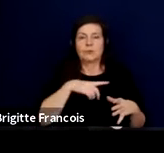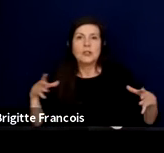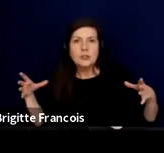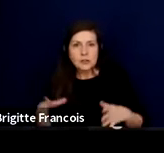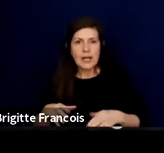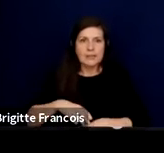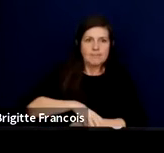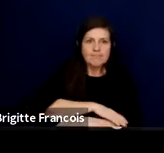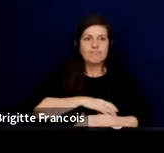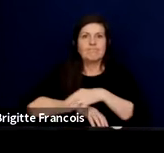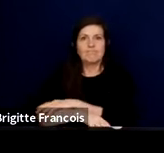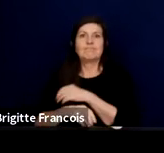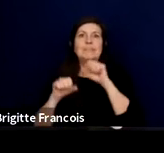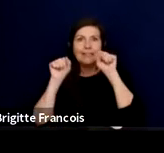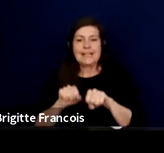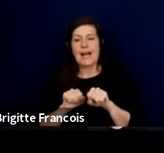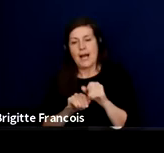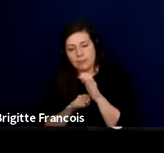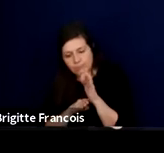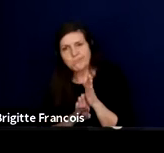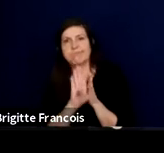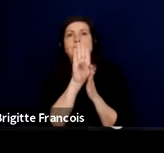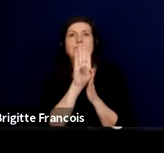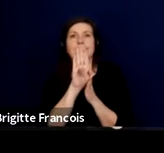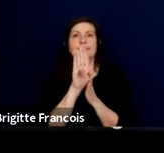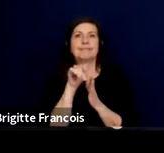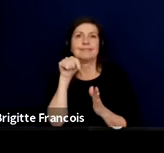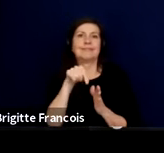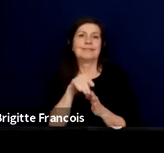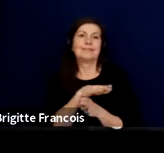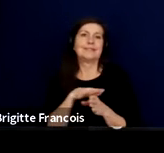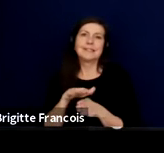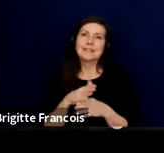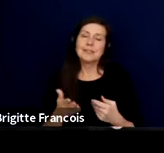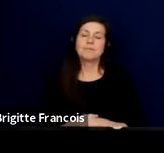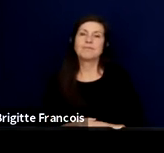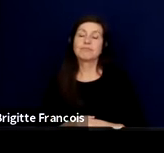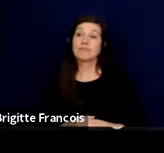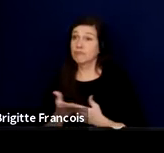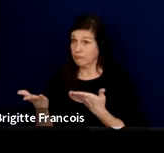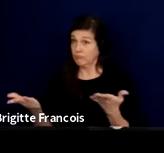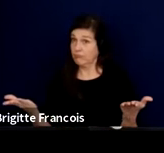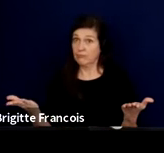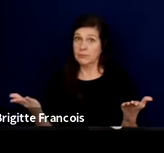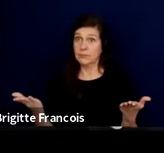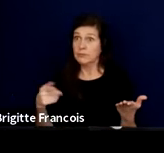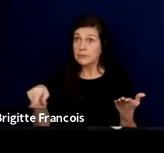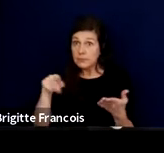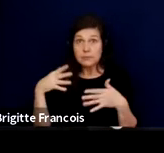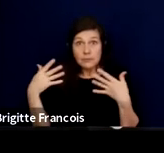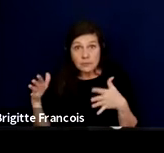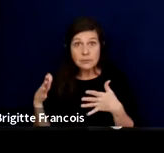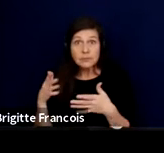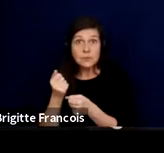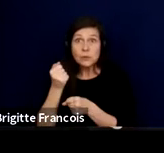responsible for this? What are your thoughts about this? Do anyone work at a municipality